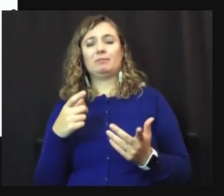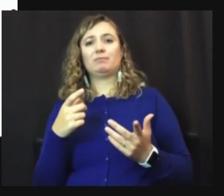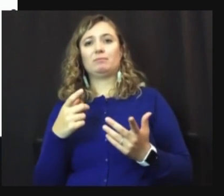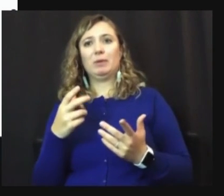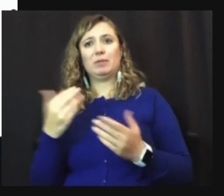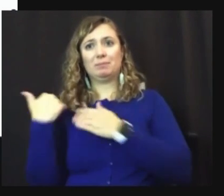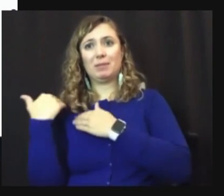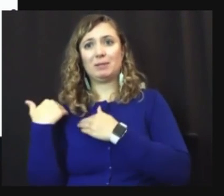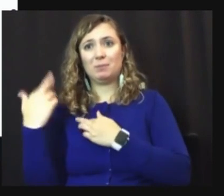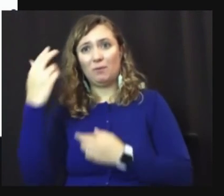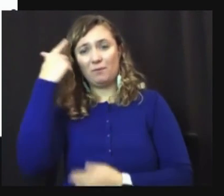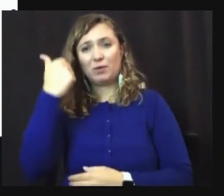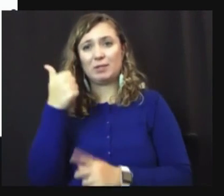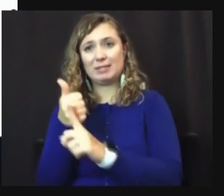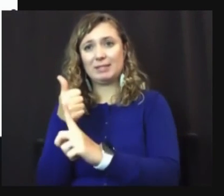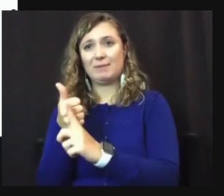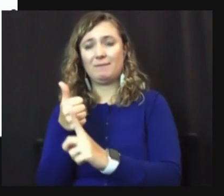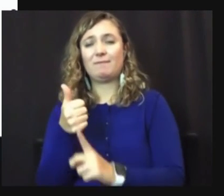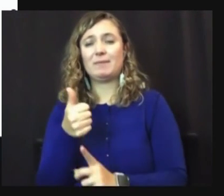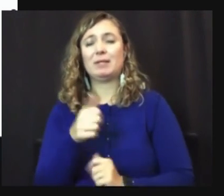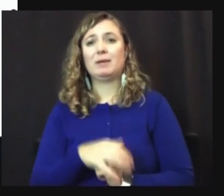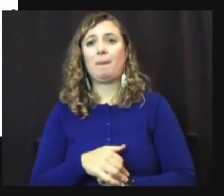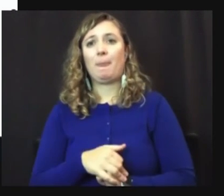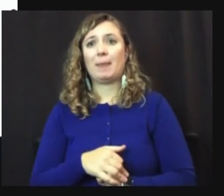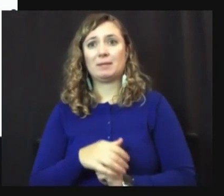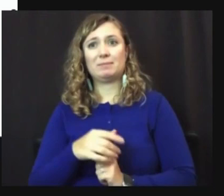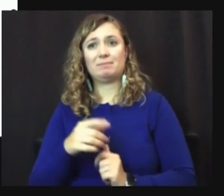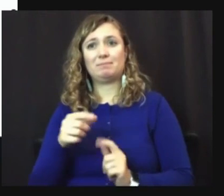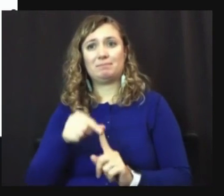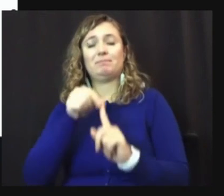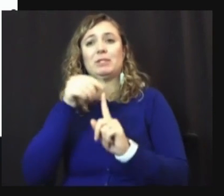cope with that, especially as adults